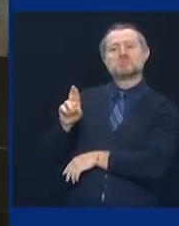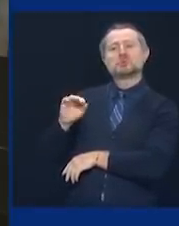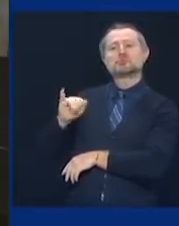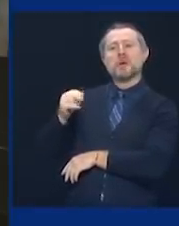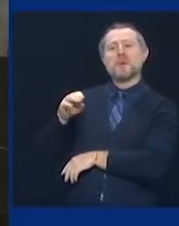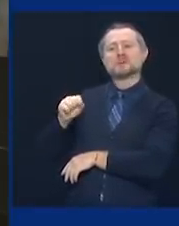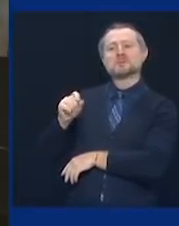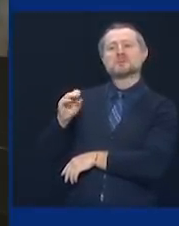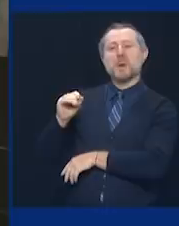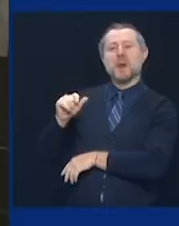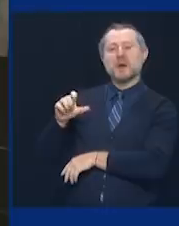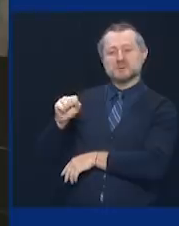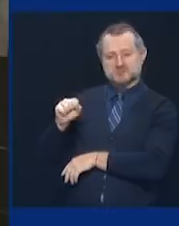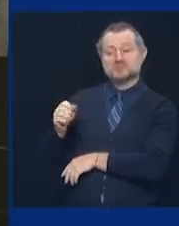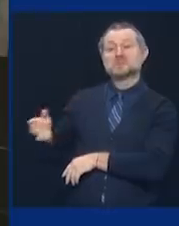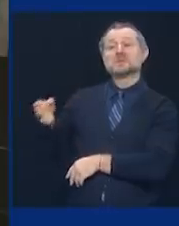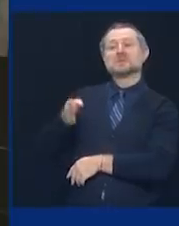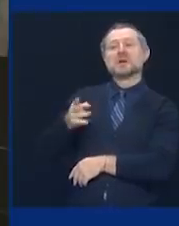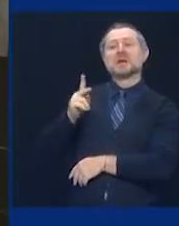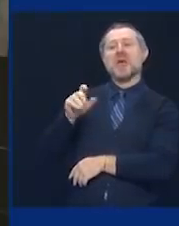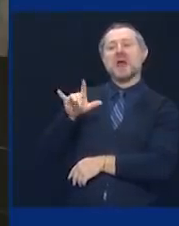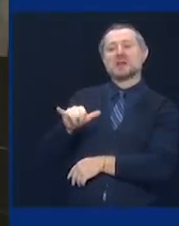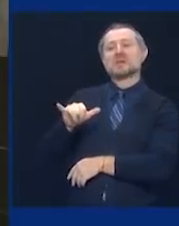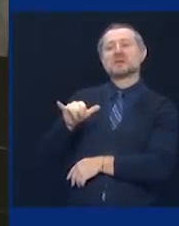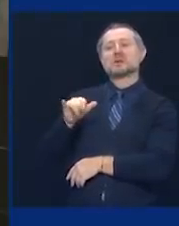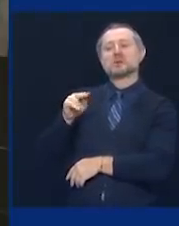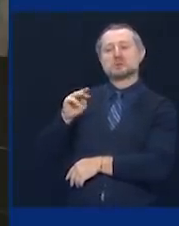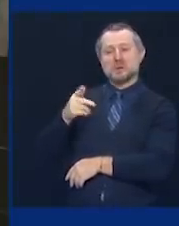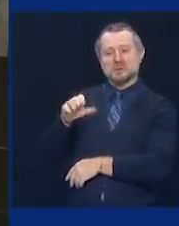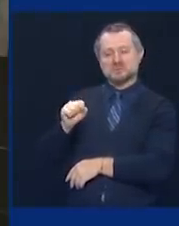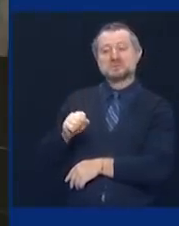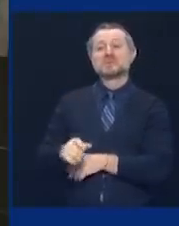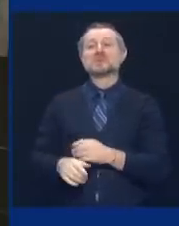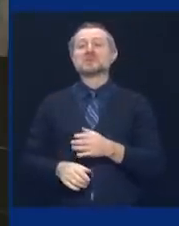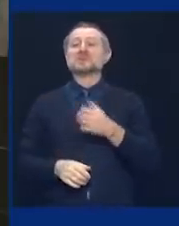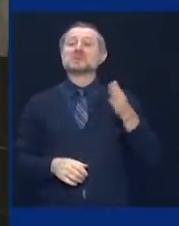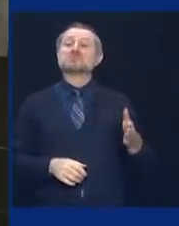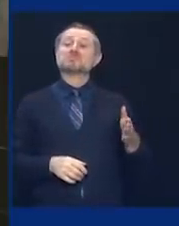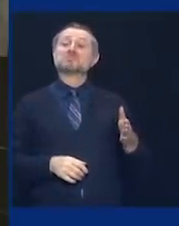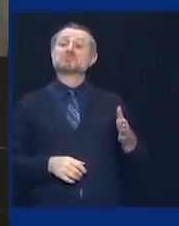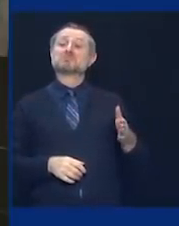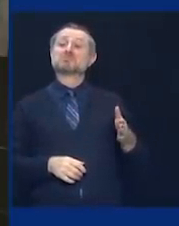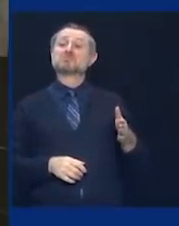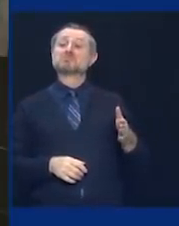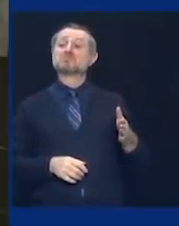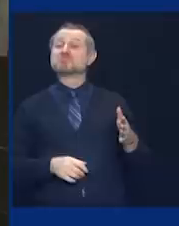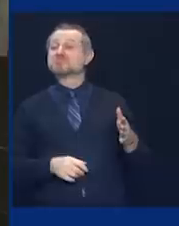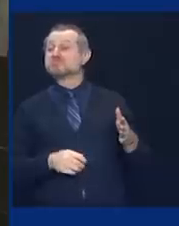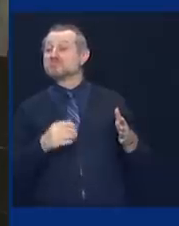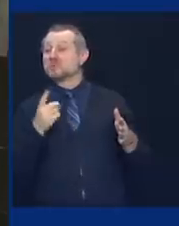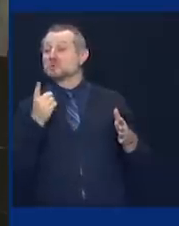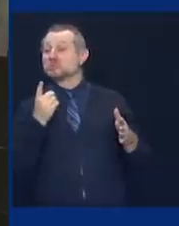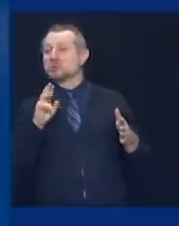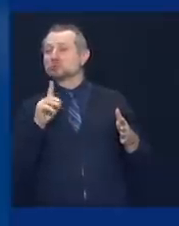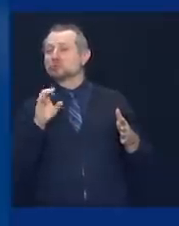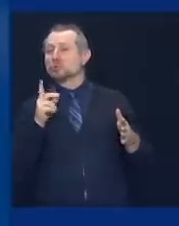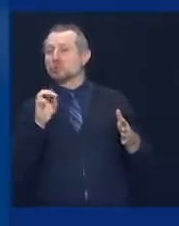Zucker, Melissa DeRosa, Robert Mejica. Today is day 293. It's incredible, isn't